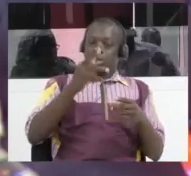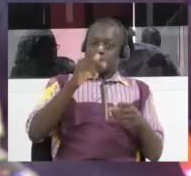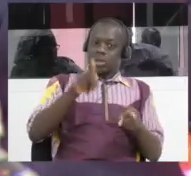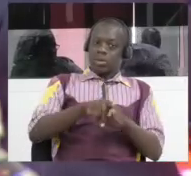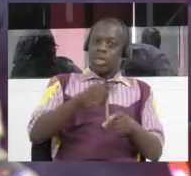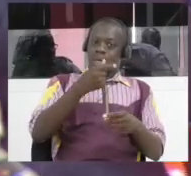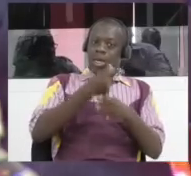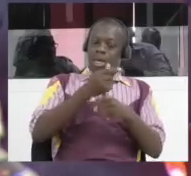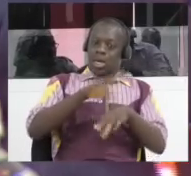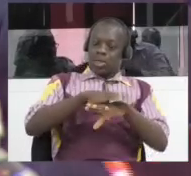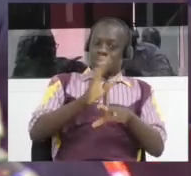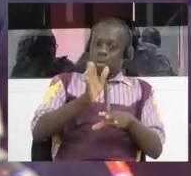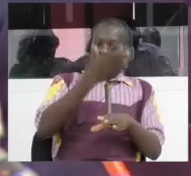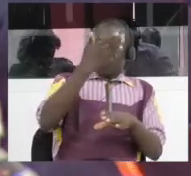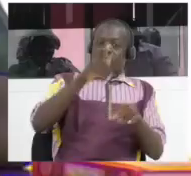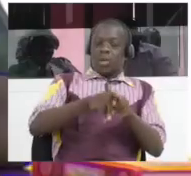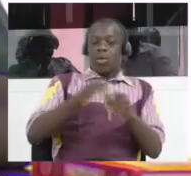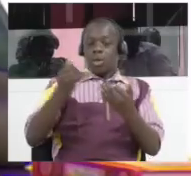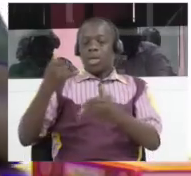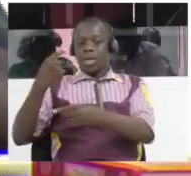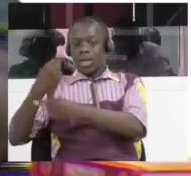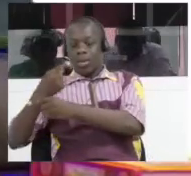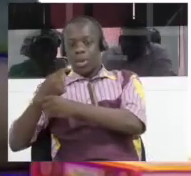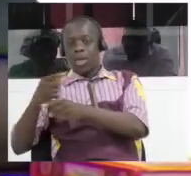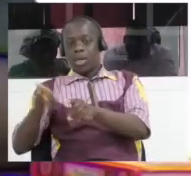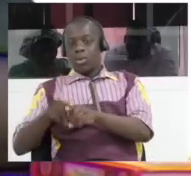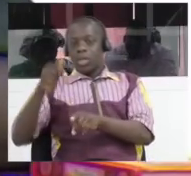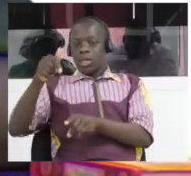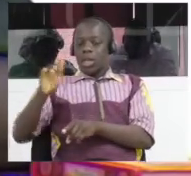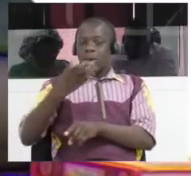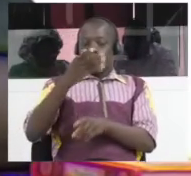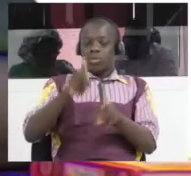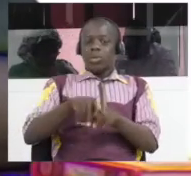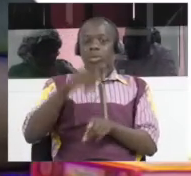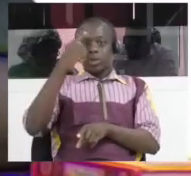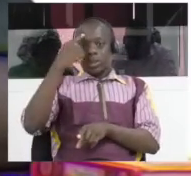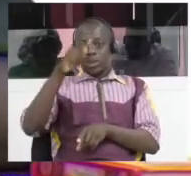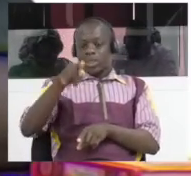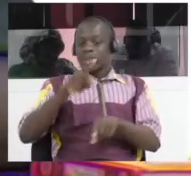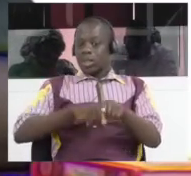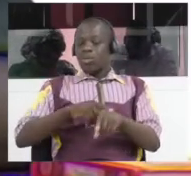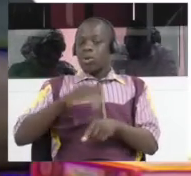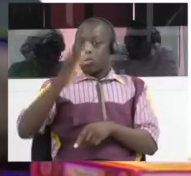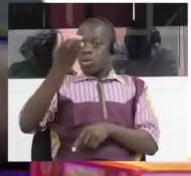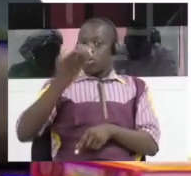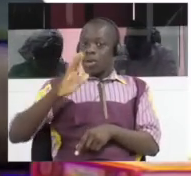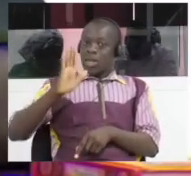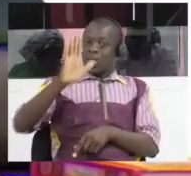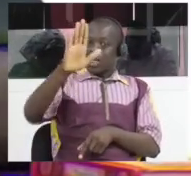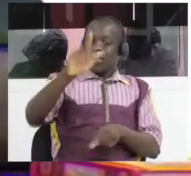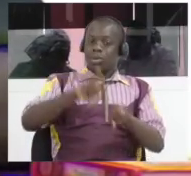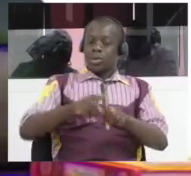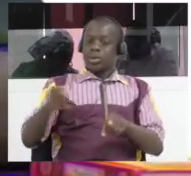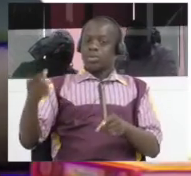officers, take charge of the situation, correct? I think that point would come later. But from that